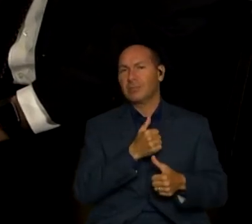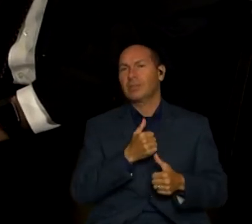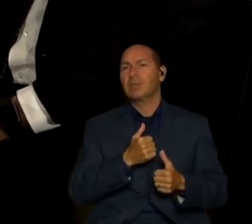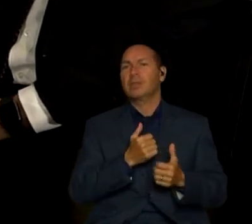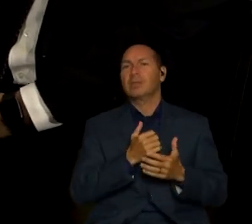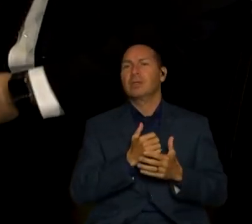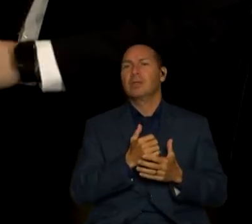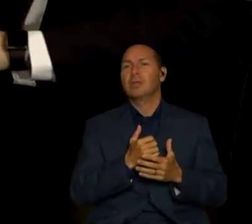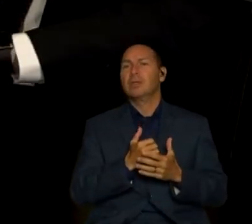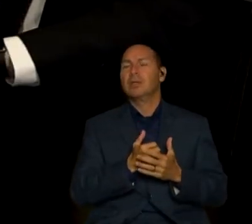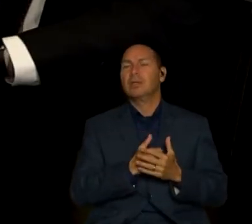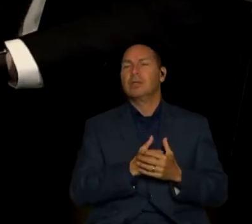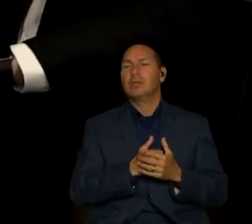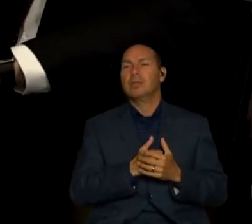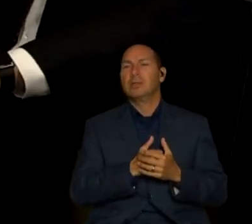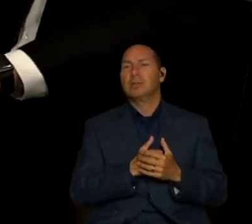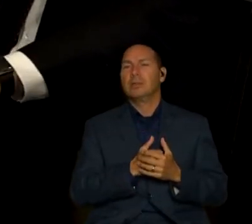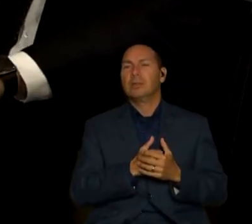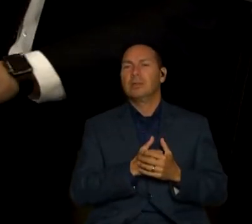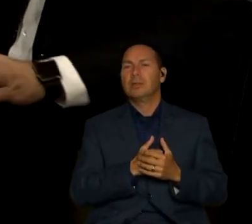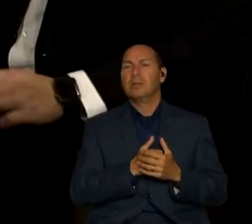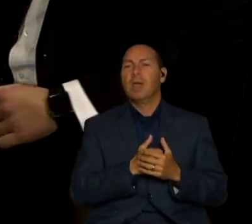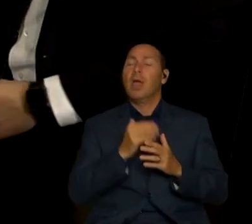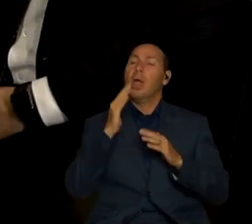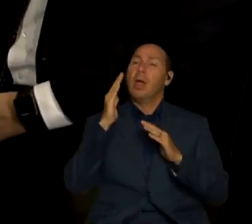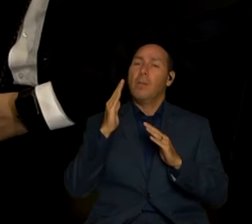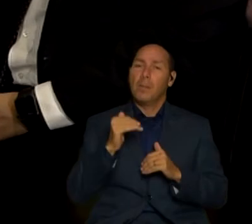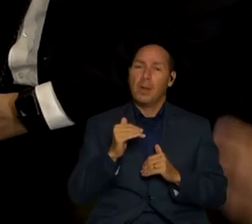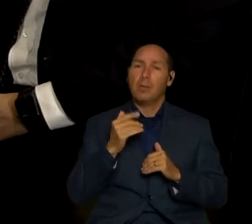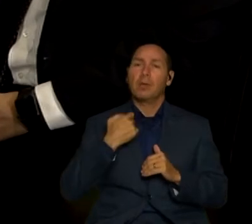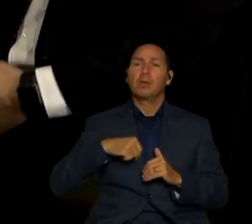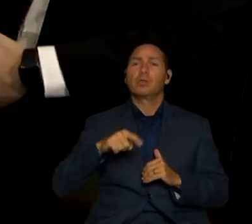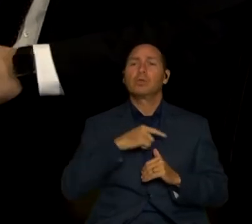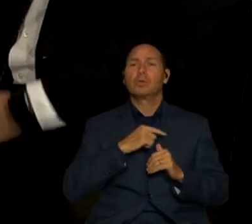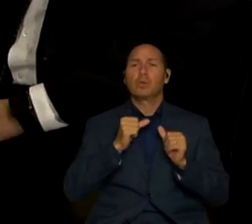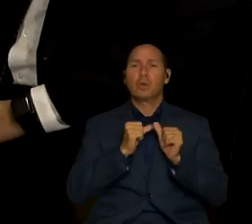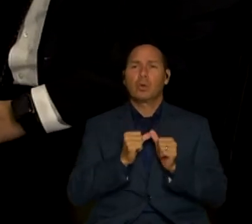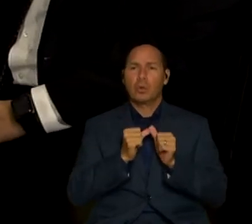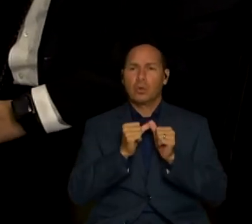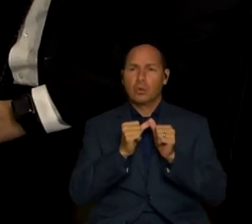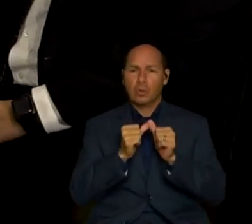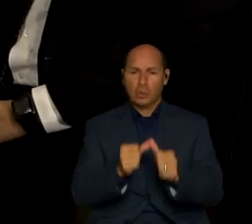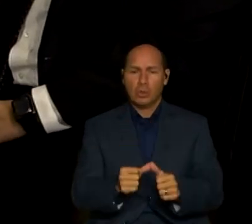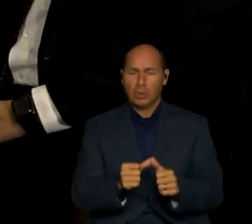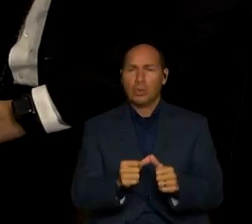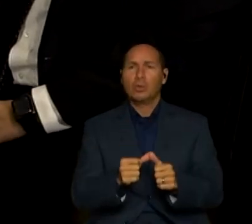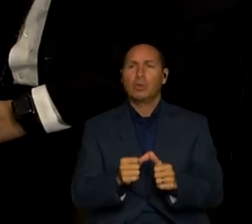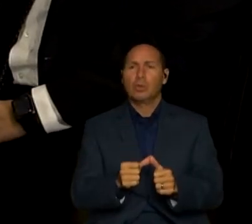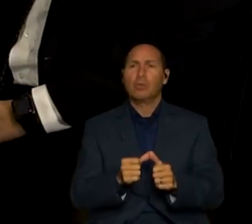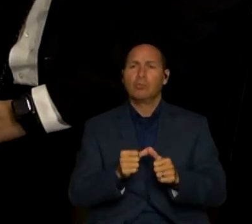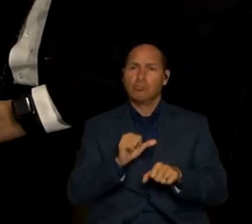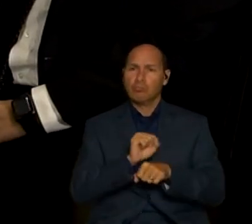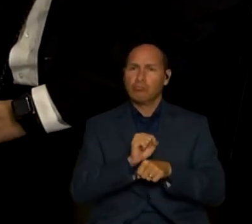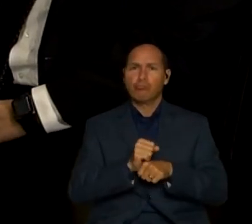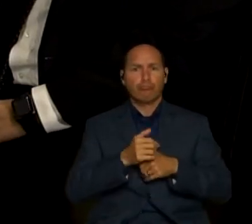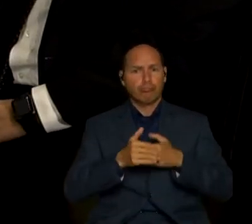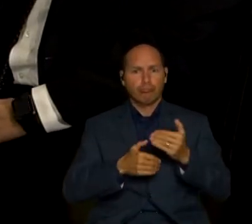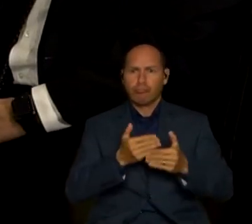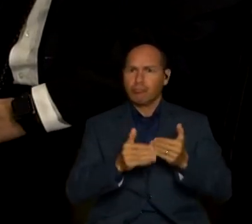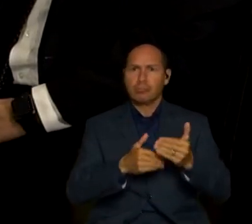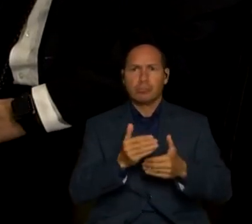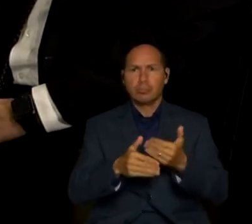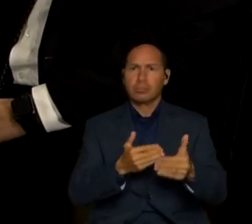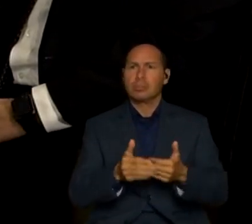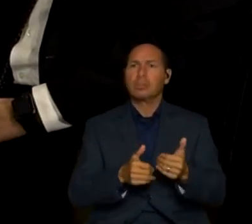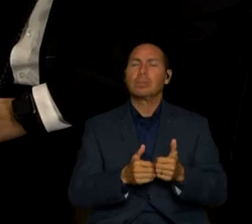truly appreciate. And hopefully we can continue this in an expedite fashion so we can implement this once and for all and move